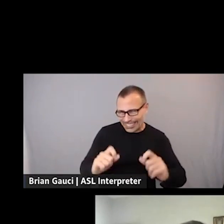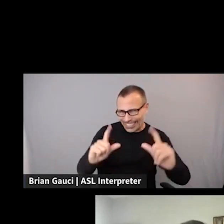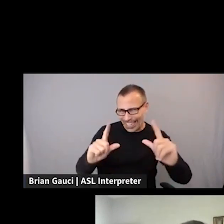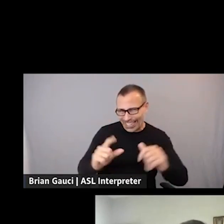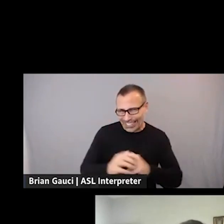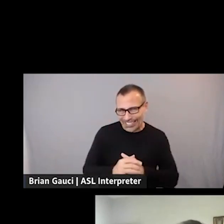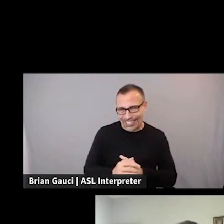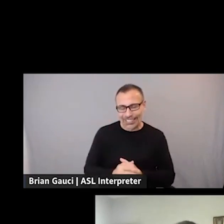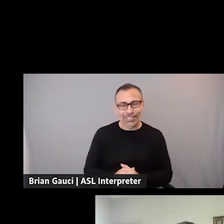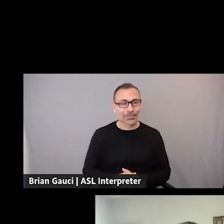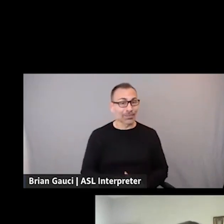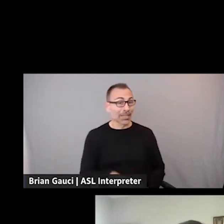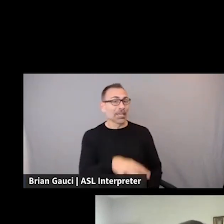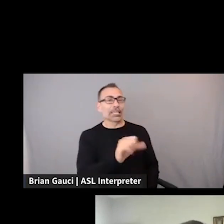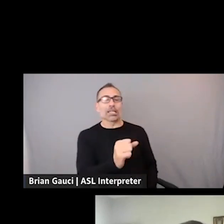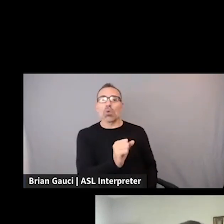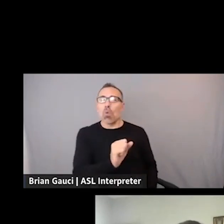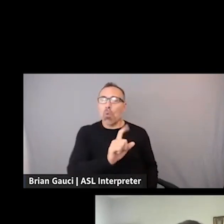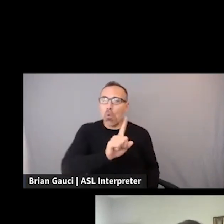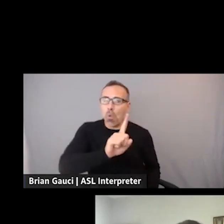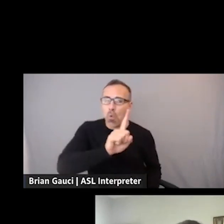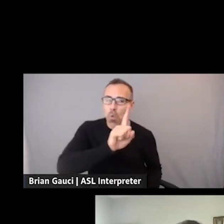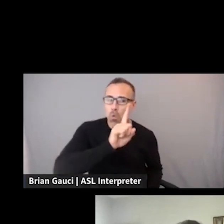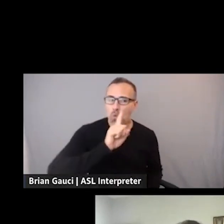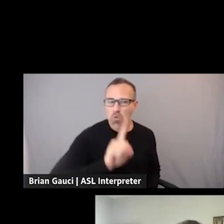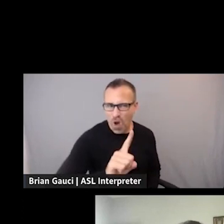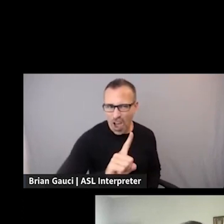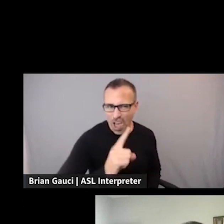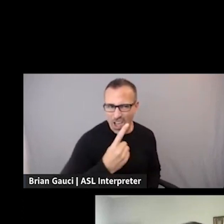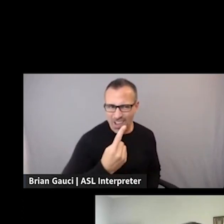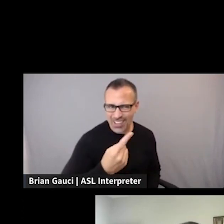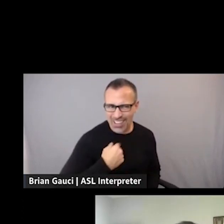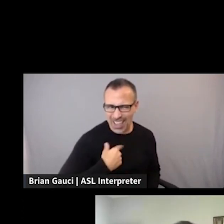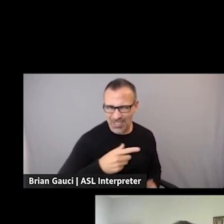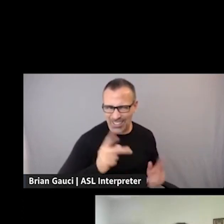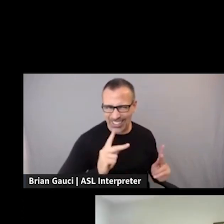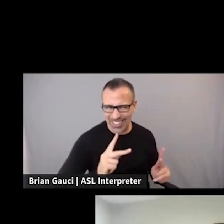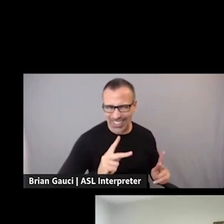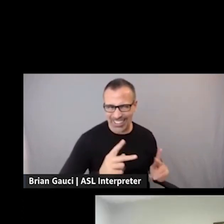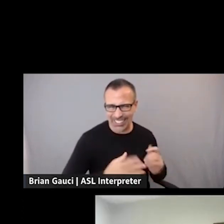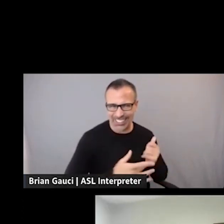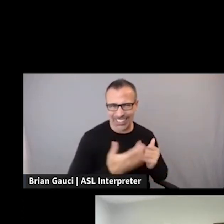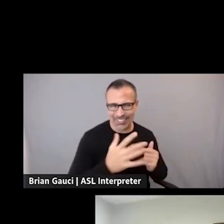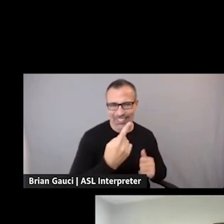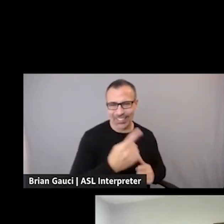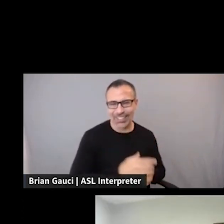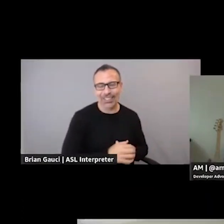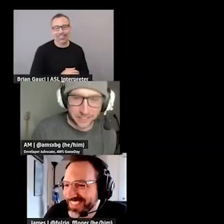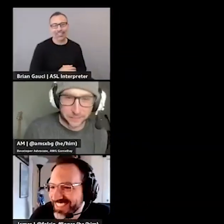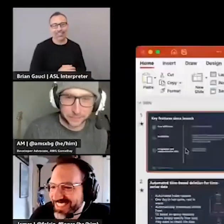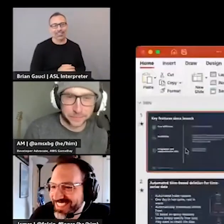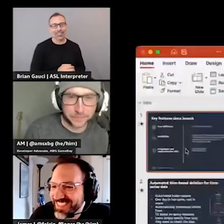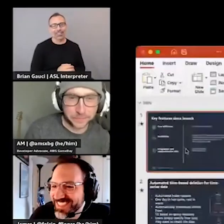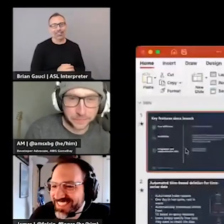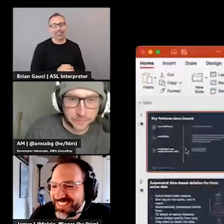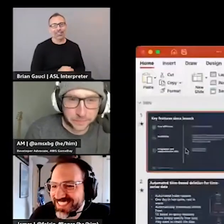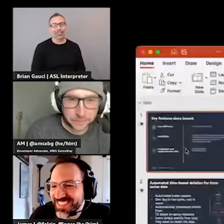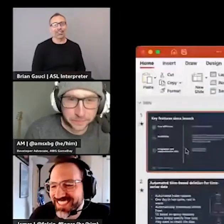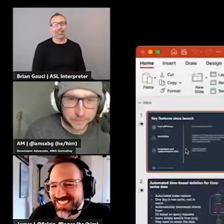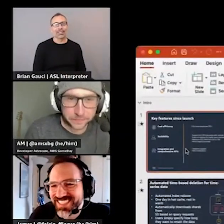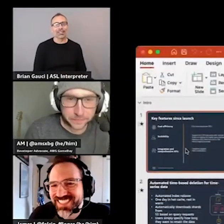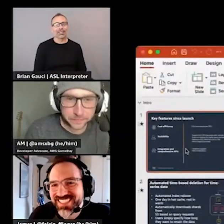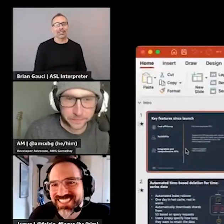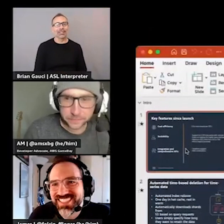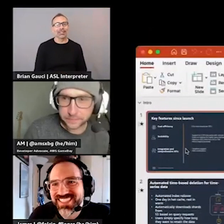I'll allow one slide. Yeah, technically you've already had one slide. Yeah. Just I mean, so yeah, yes. I think